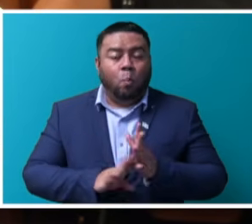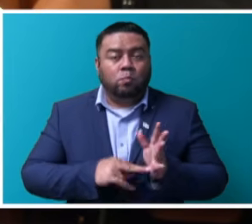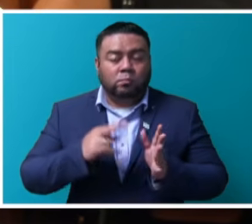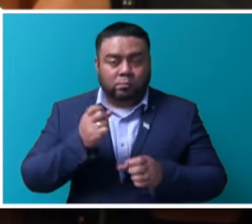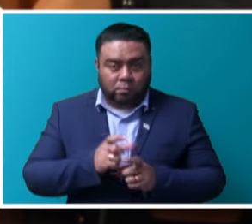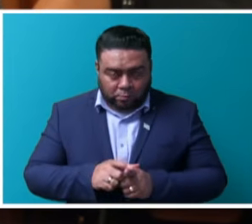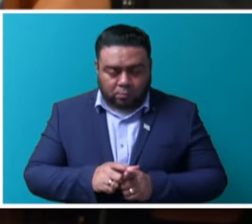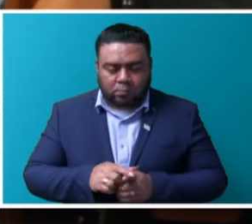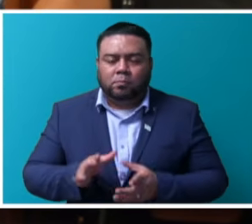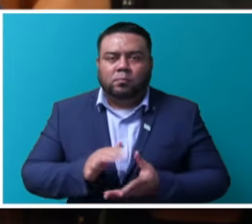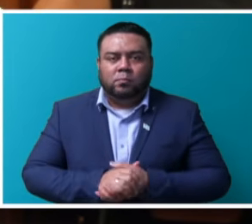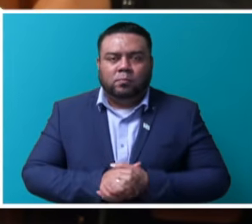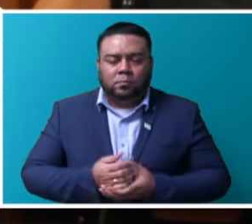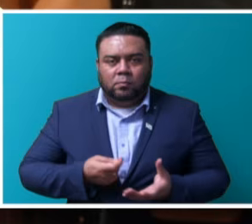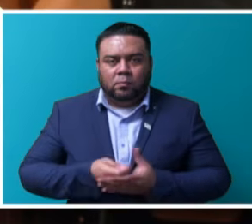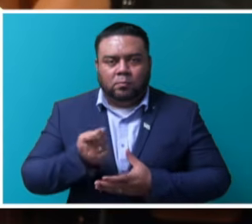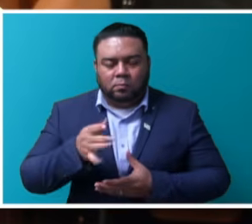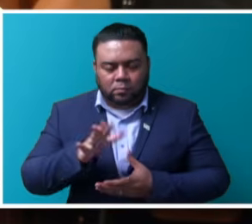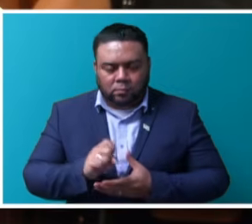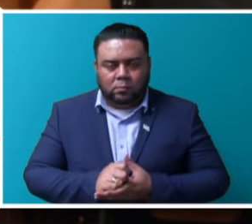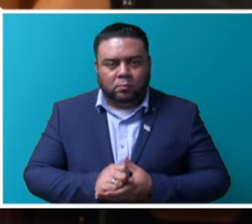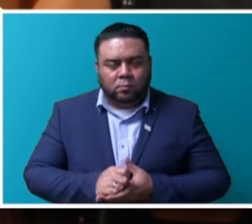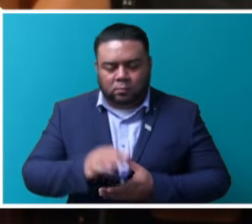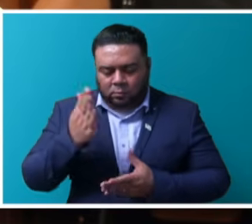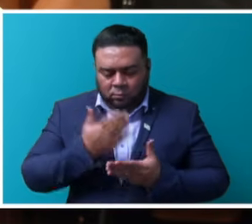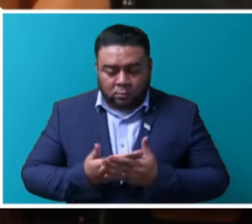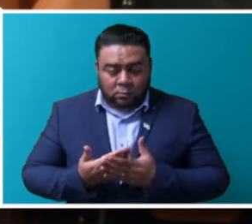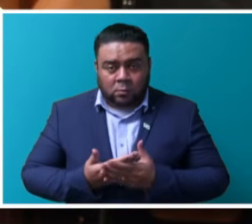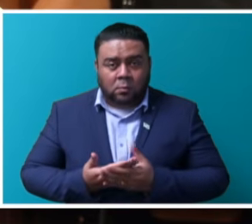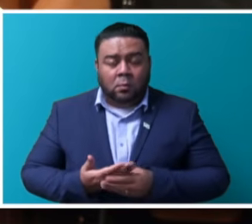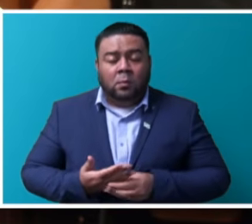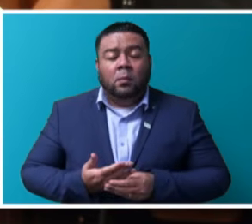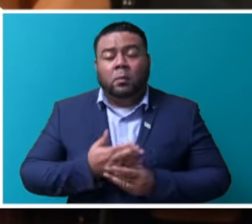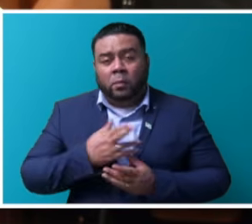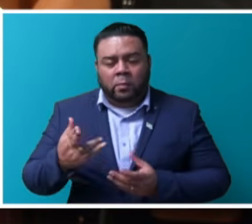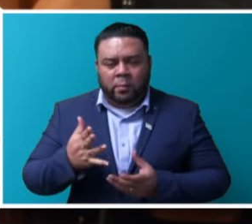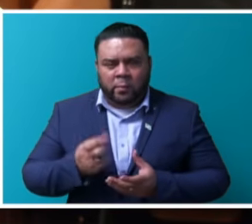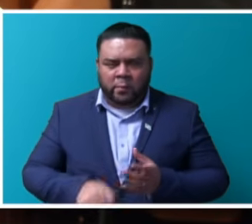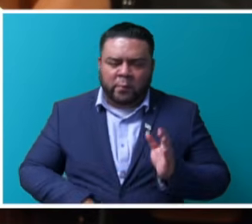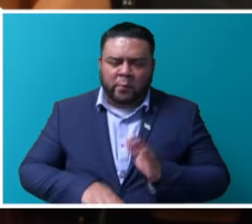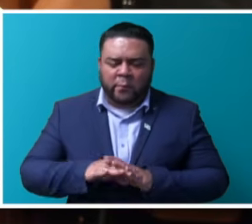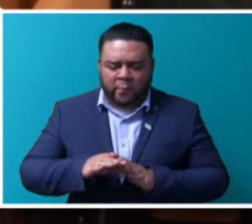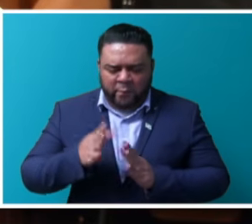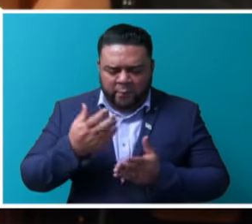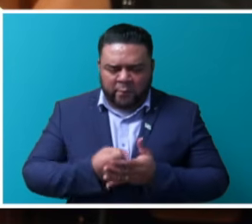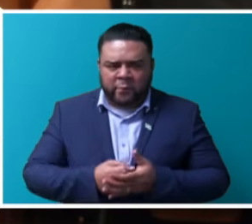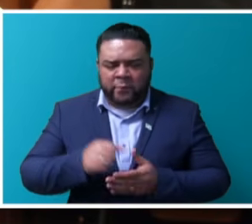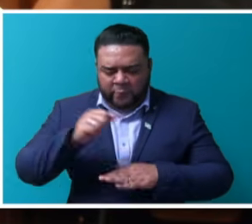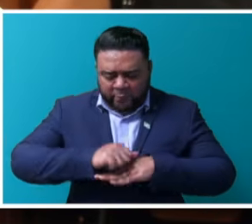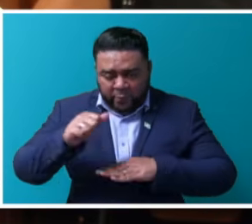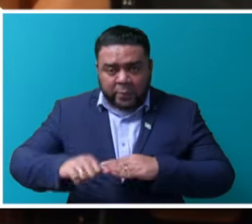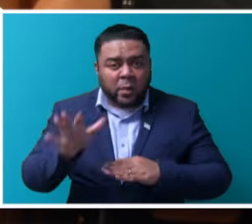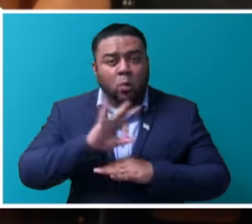students save the taxpayers that paid for their studies. We then replaced the loan scheme with a full merit-based scholarship that ensures